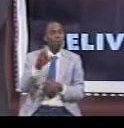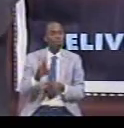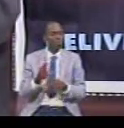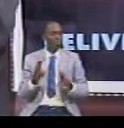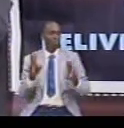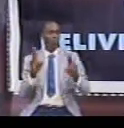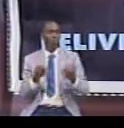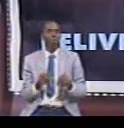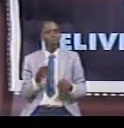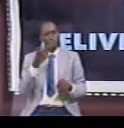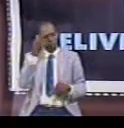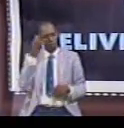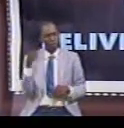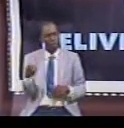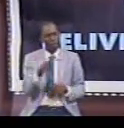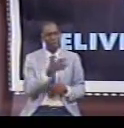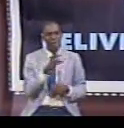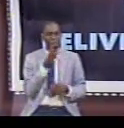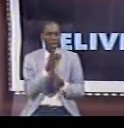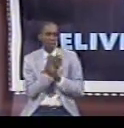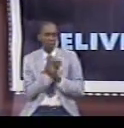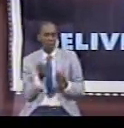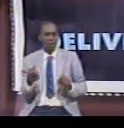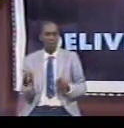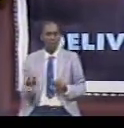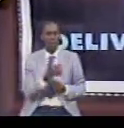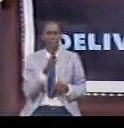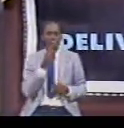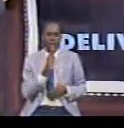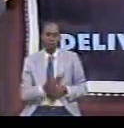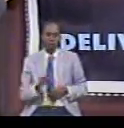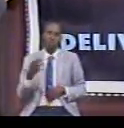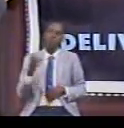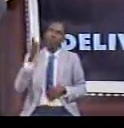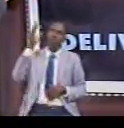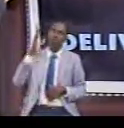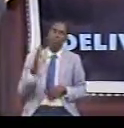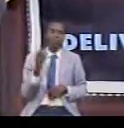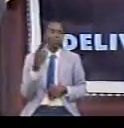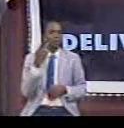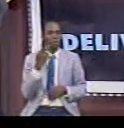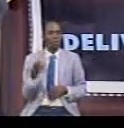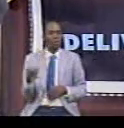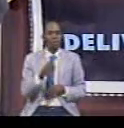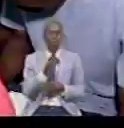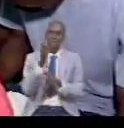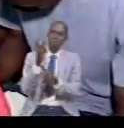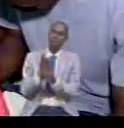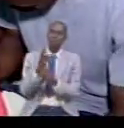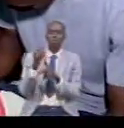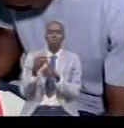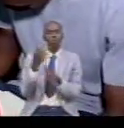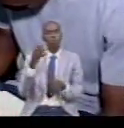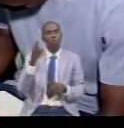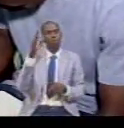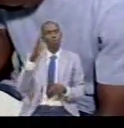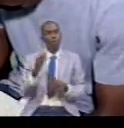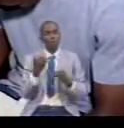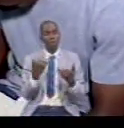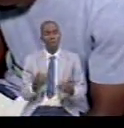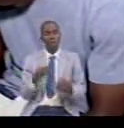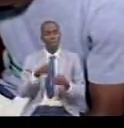they were children of God. And it says they have kept what? It says in verse 7, now they have known that all